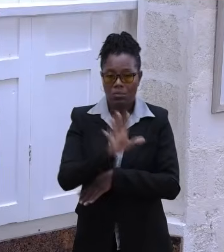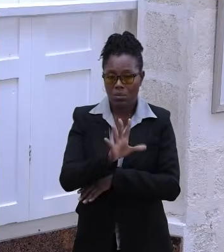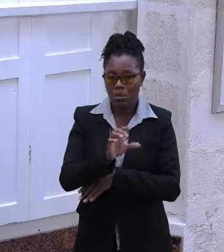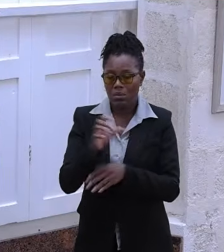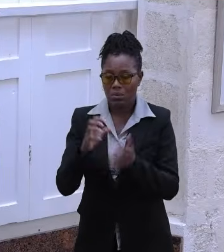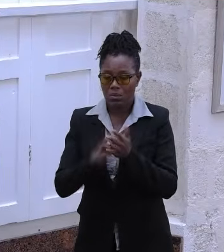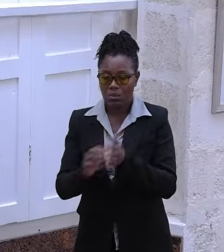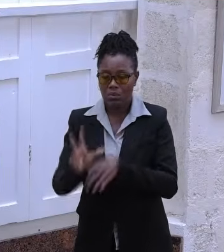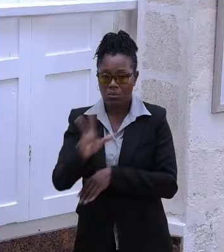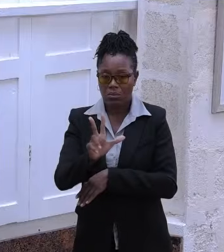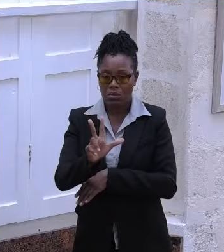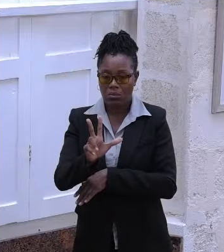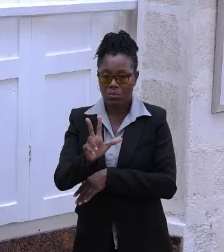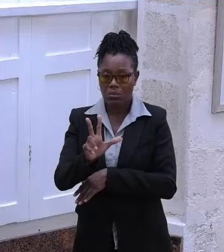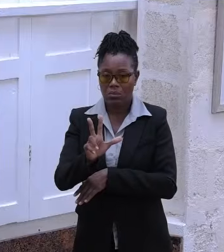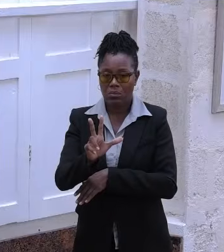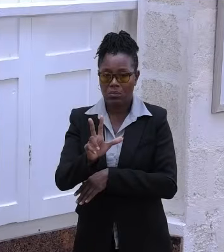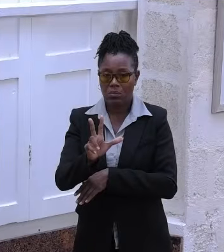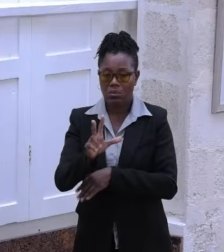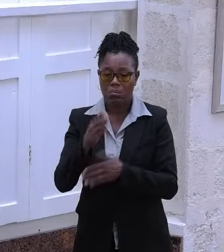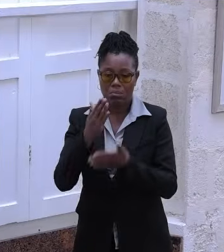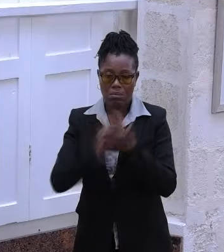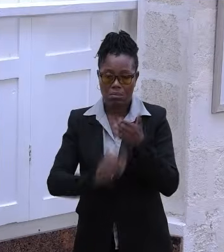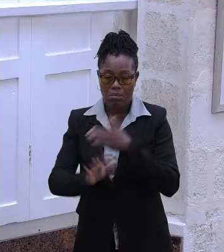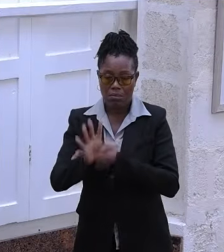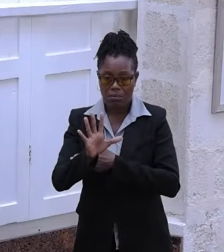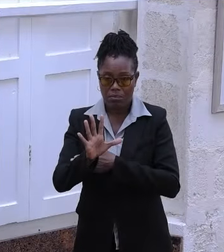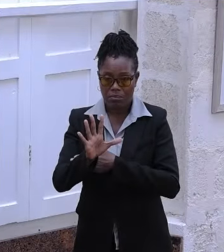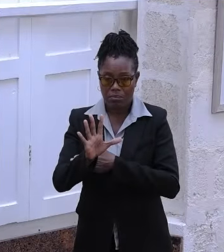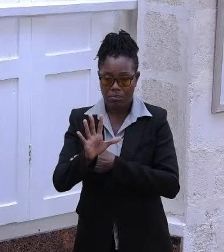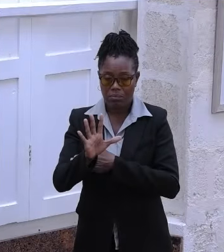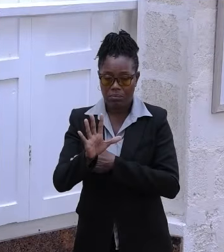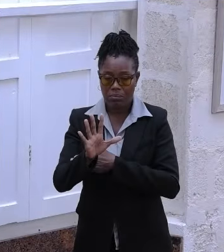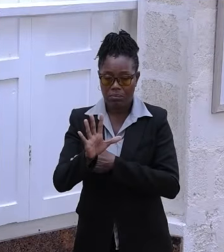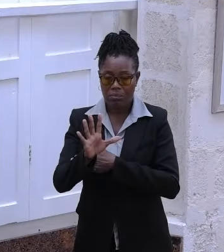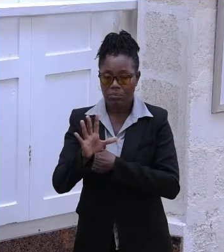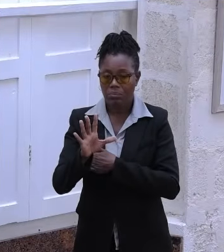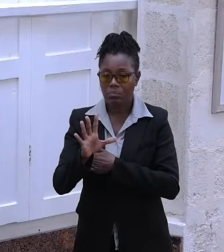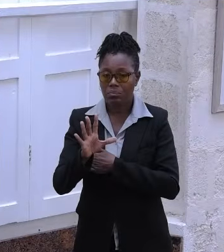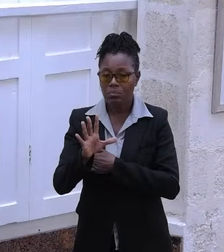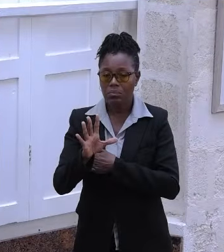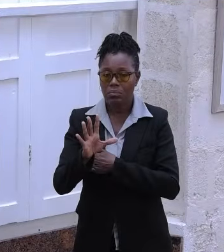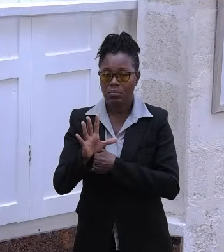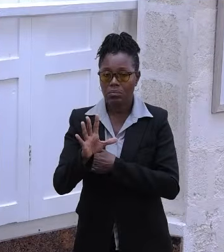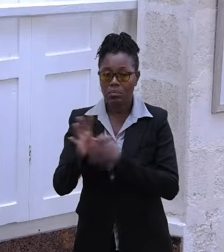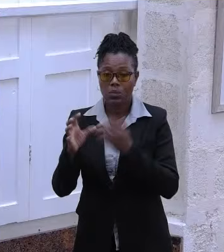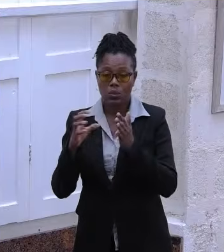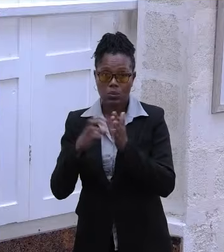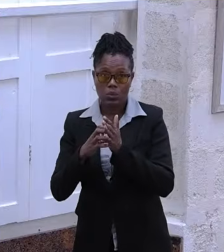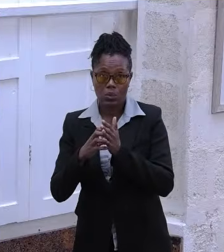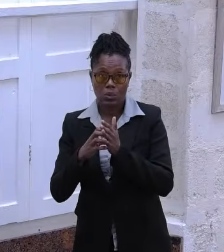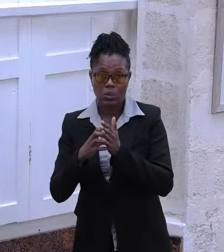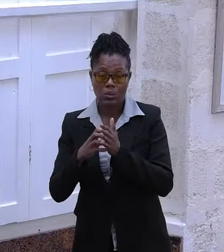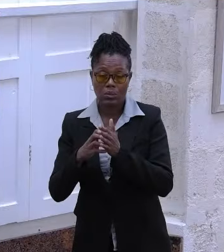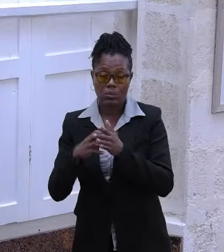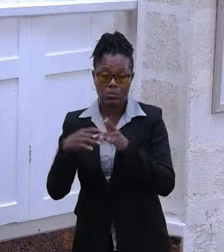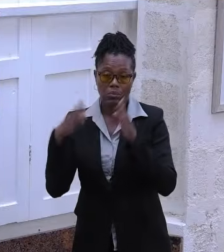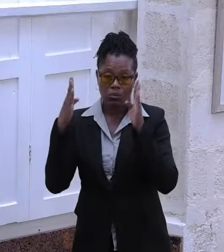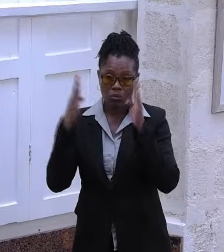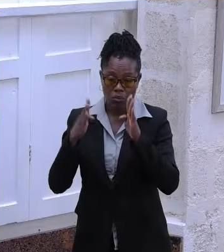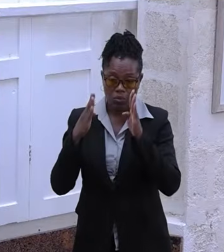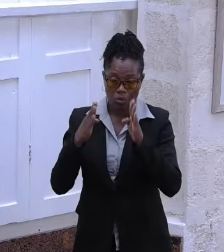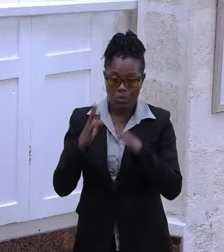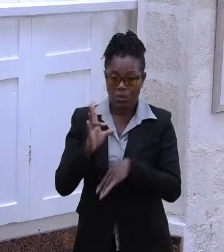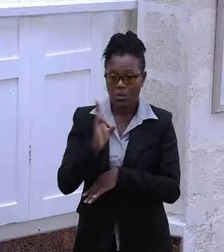section 3, part 5 comes in. When you speak to